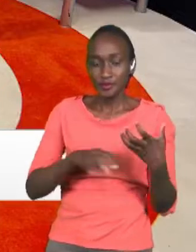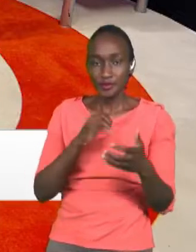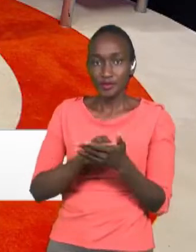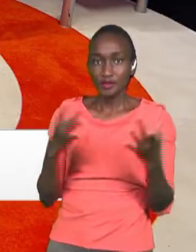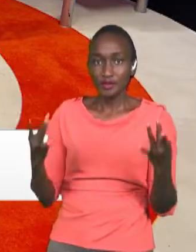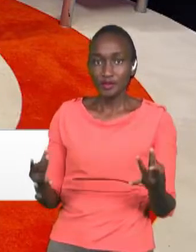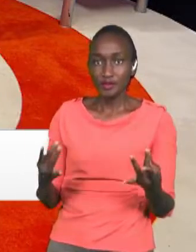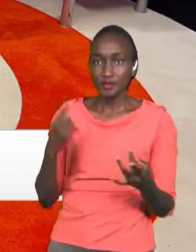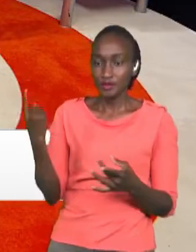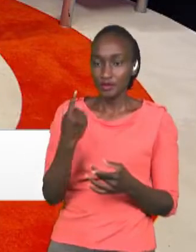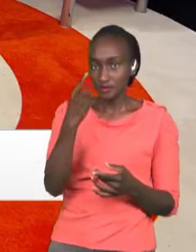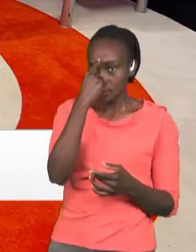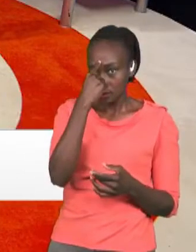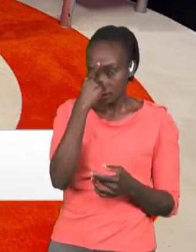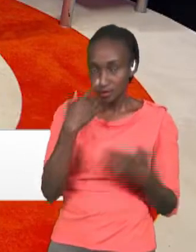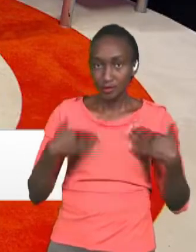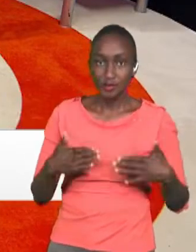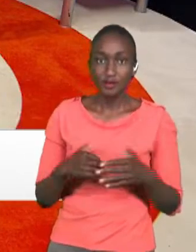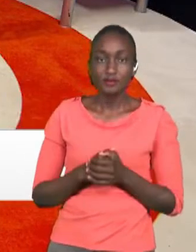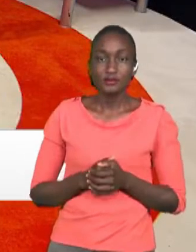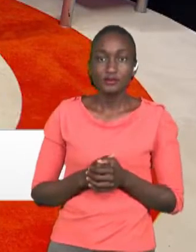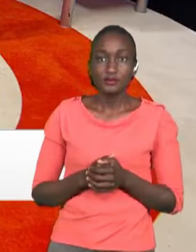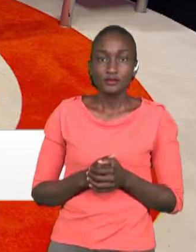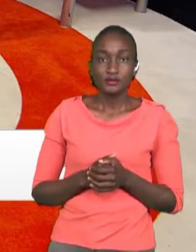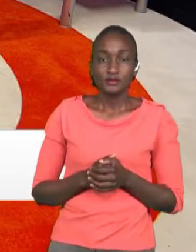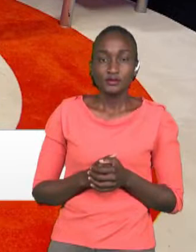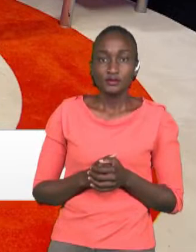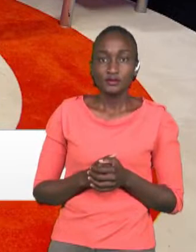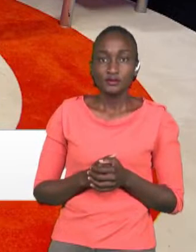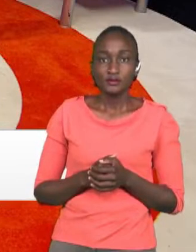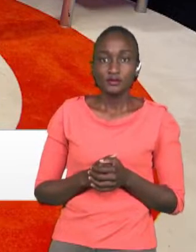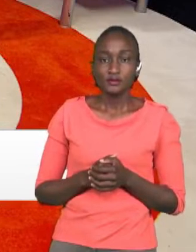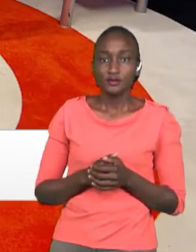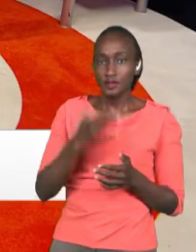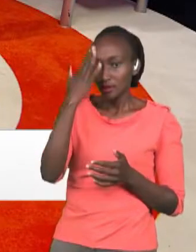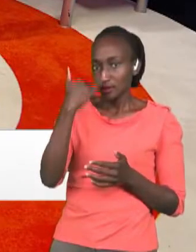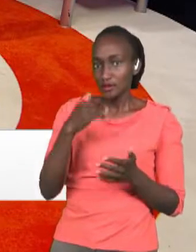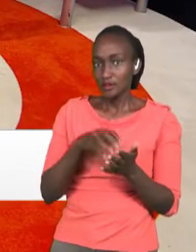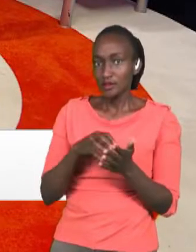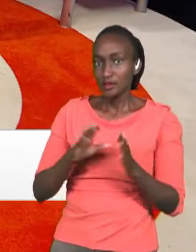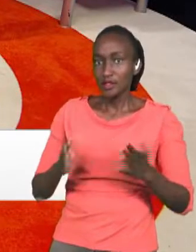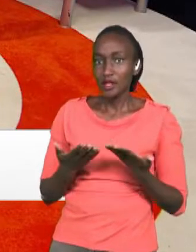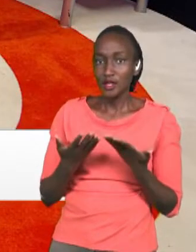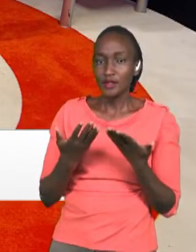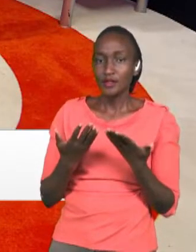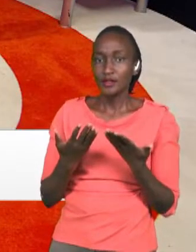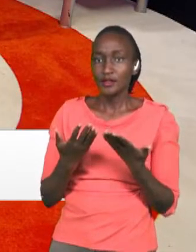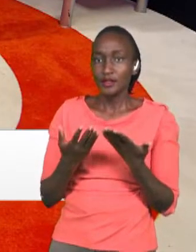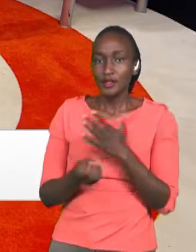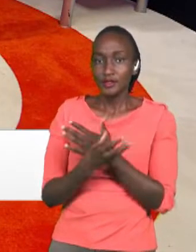only for the Hindu, yeah, or for Asians. Mm. Why is this the case, and how do you demystify this?